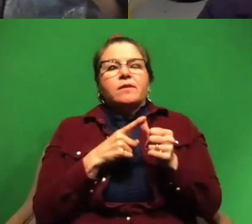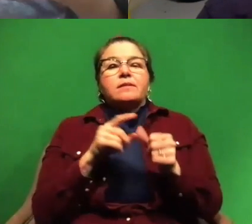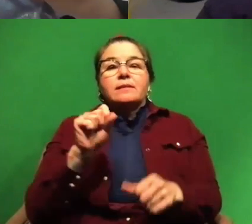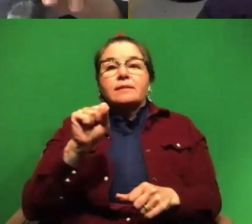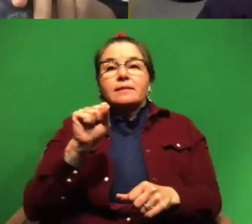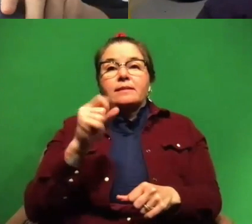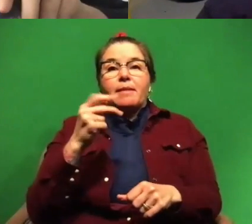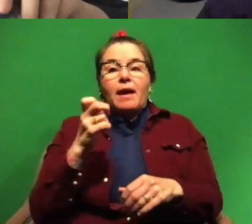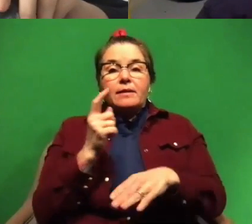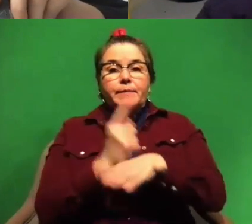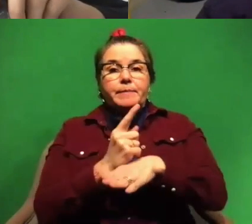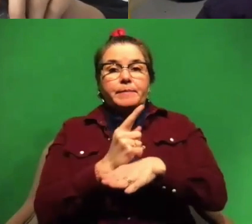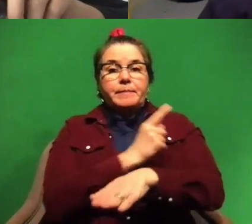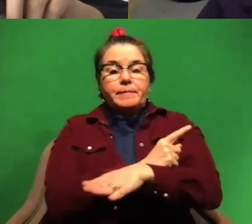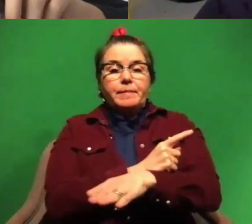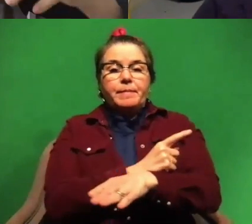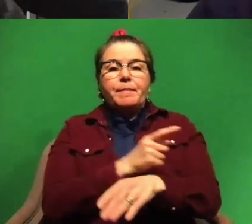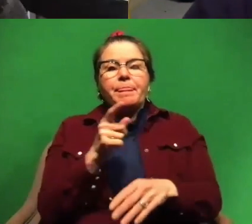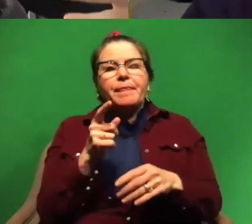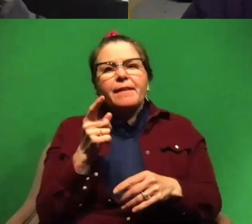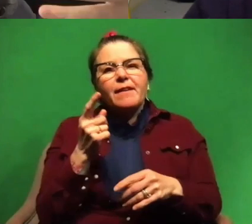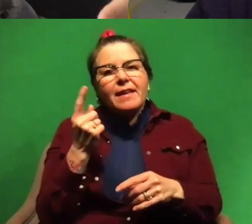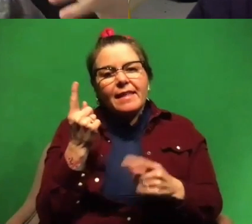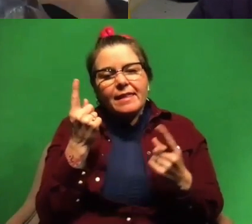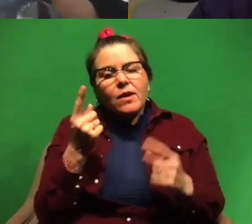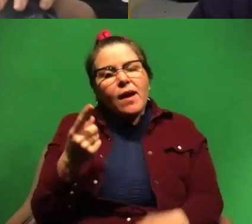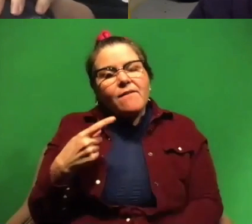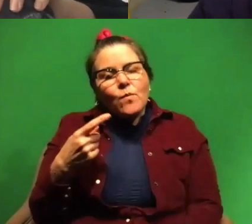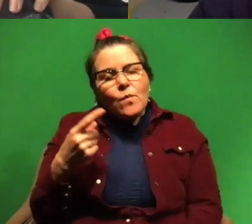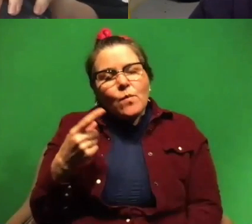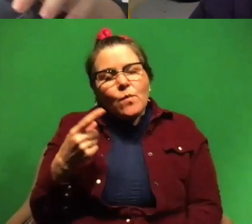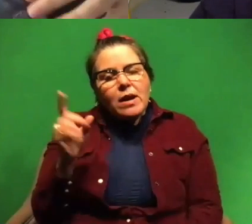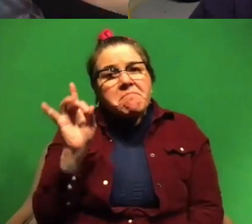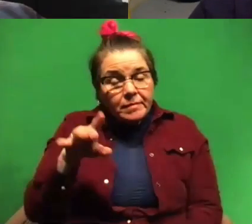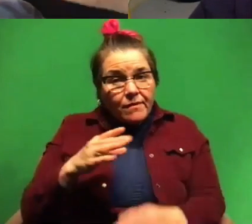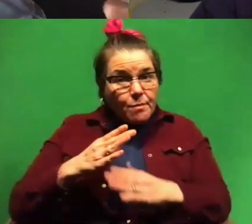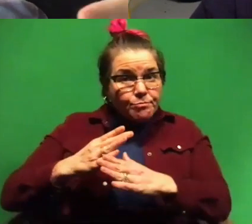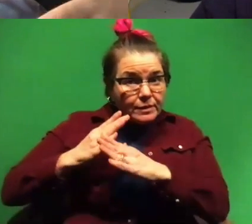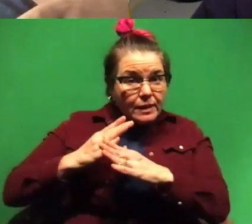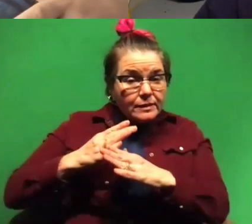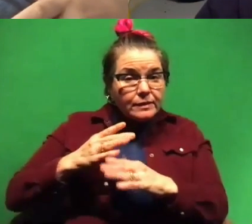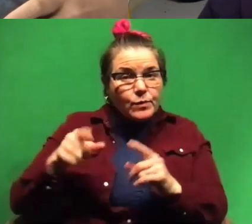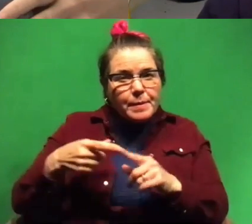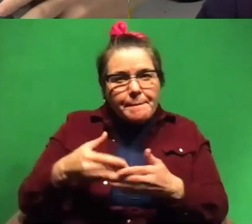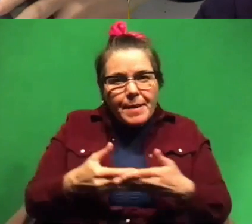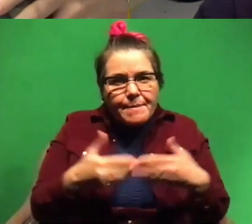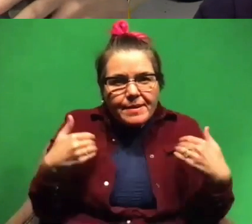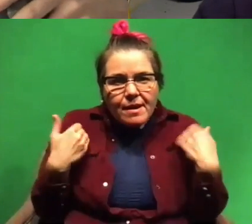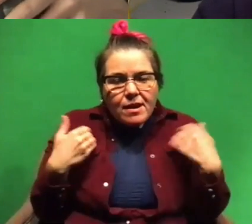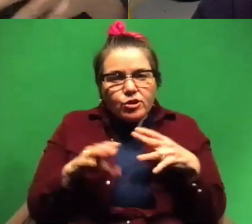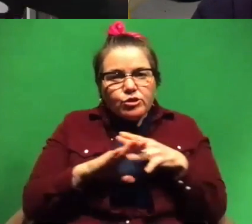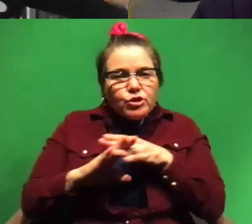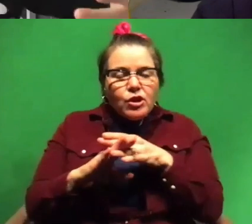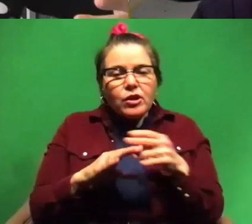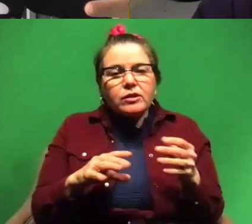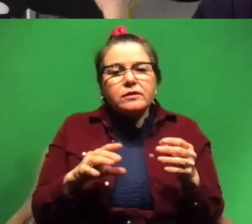think they're kind of like this, one theory is that they're this protective measure when they're baby or juvenile sharks. So to make them